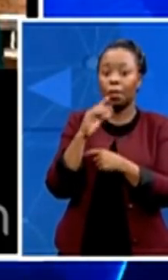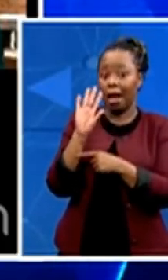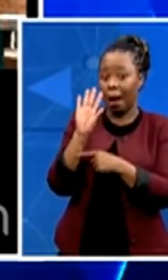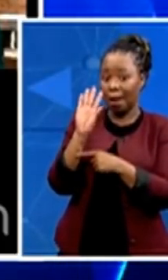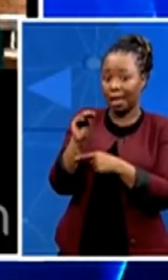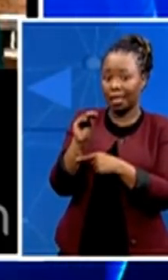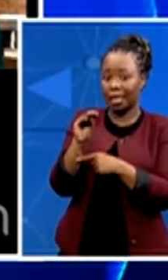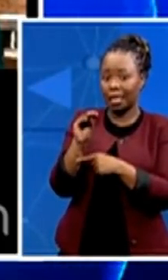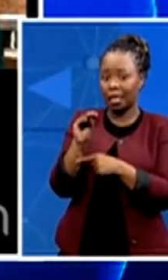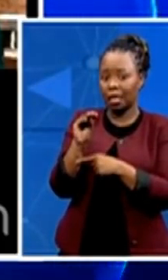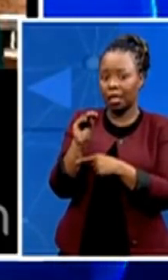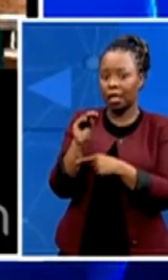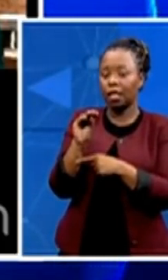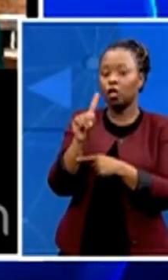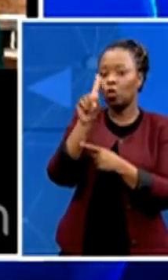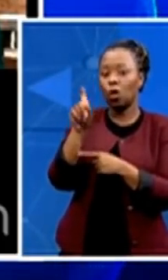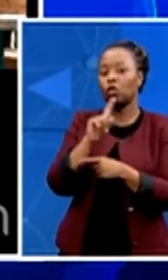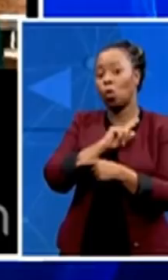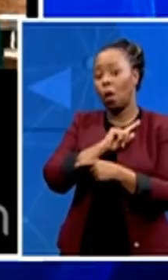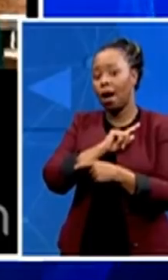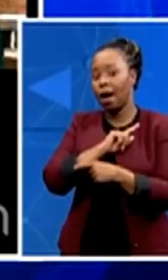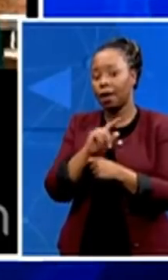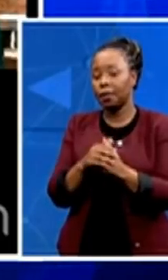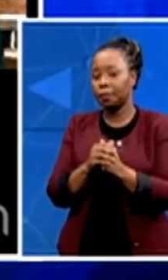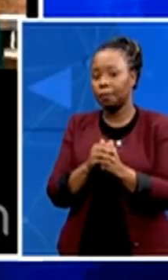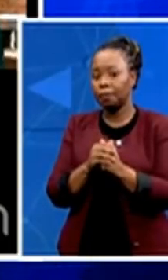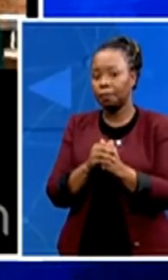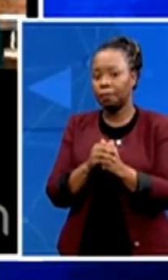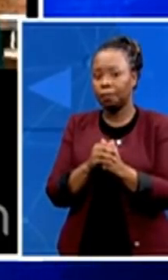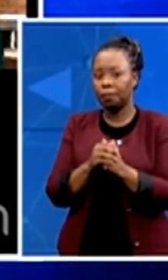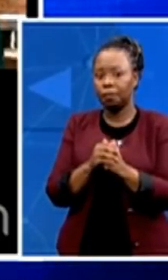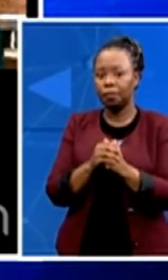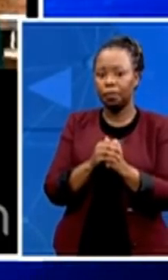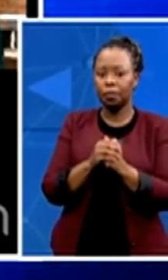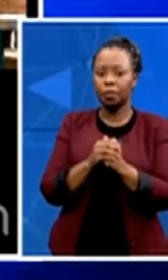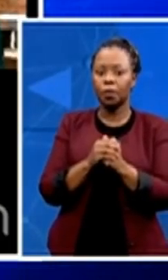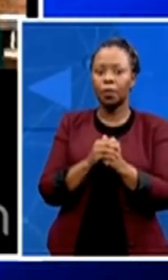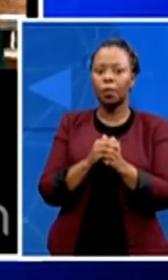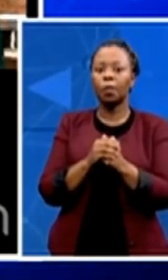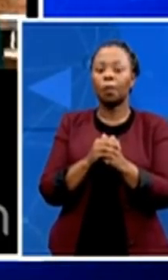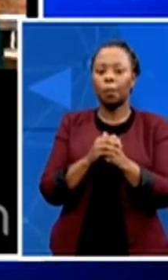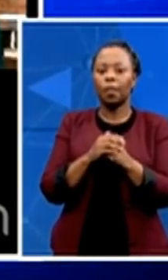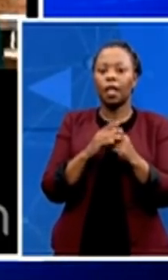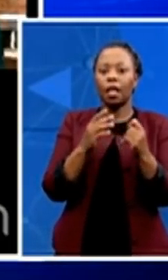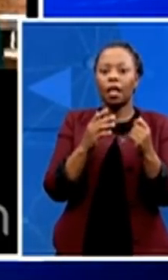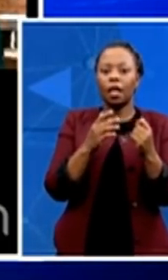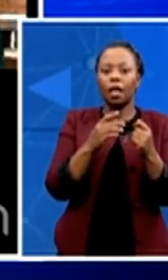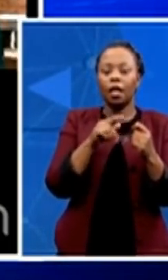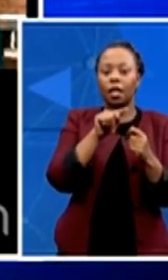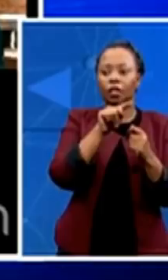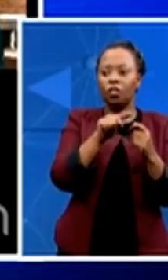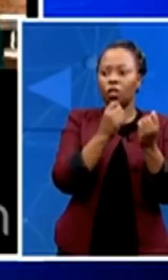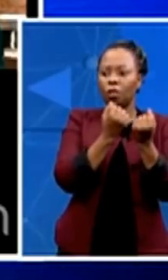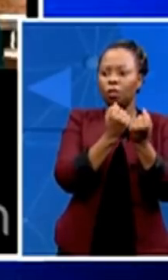question because in Freedom Stationery, the Supreme Court of